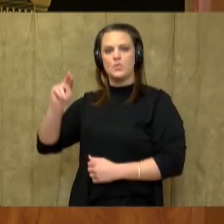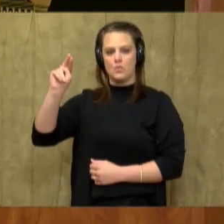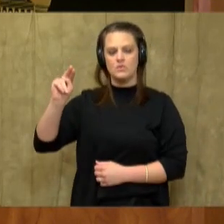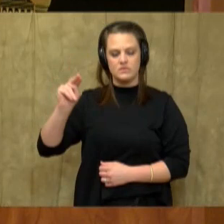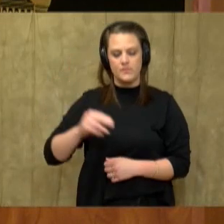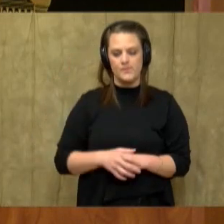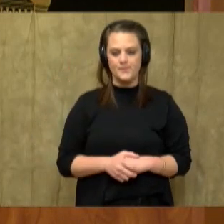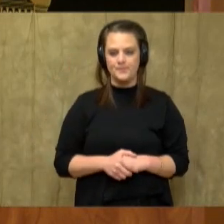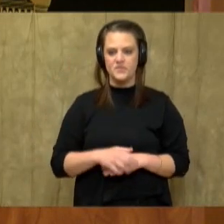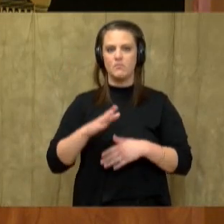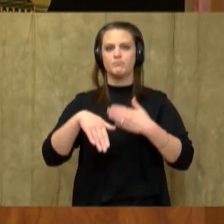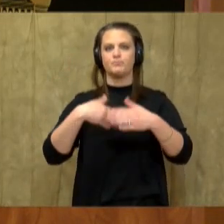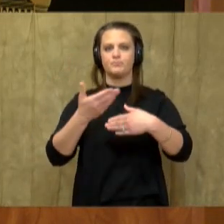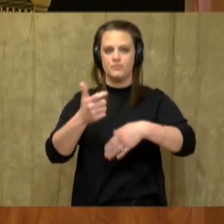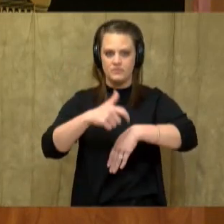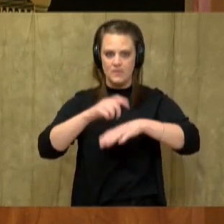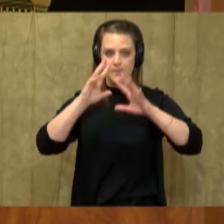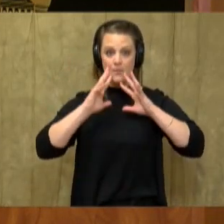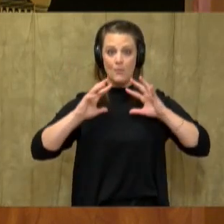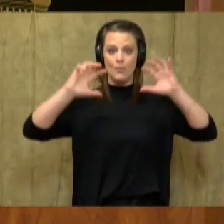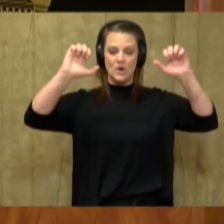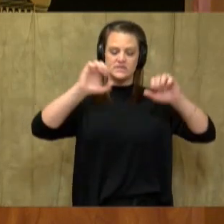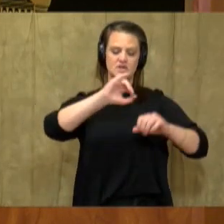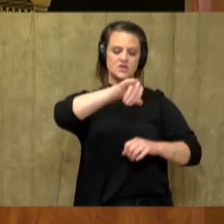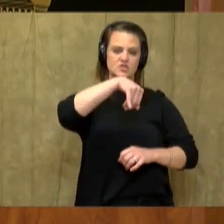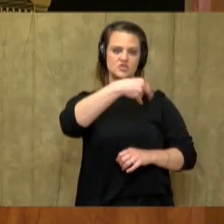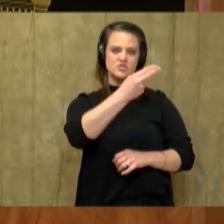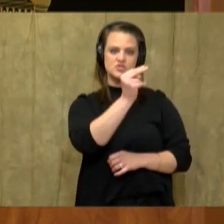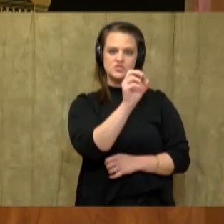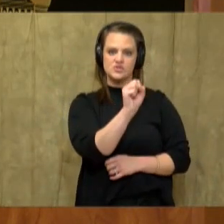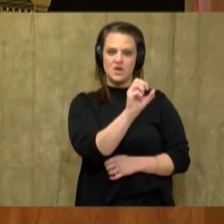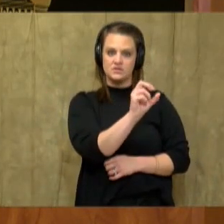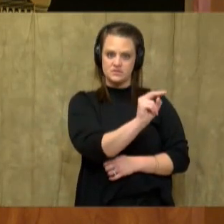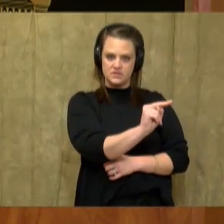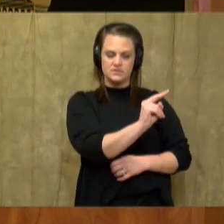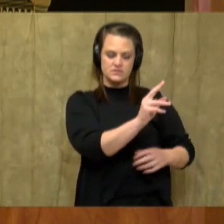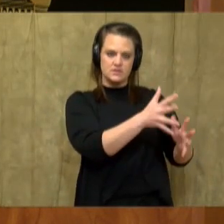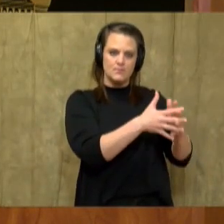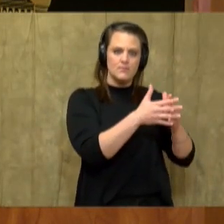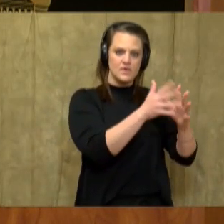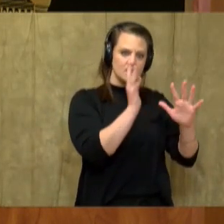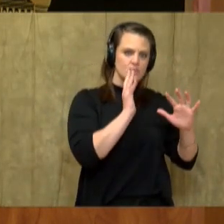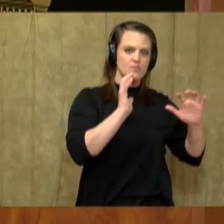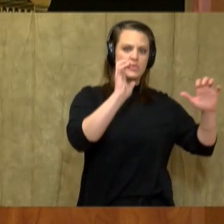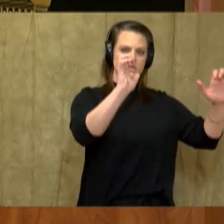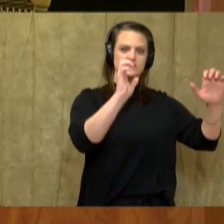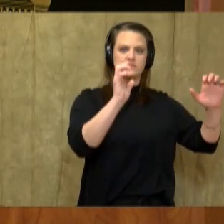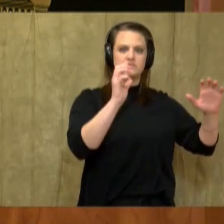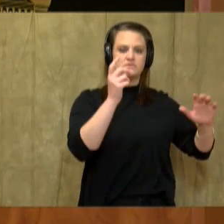time, as President Johnson comes into office as President of the United States, you're going to see that a